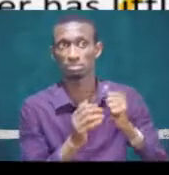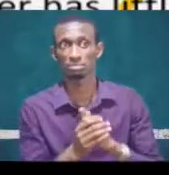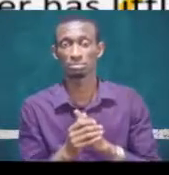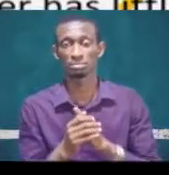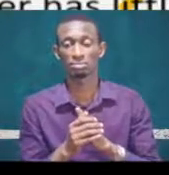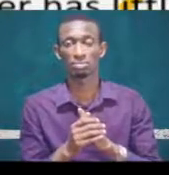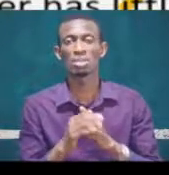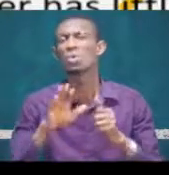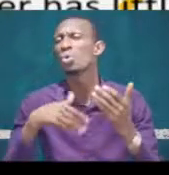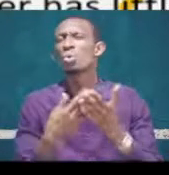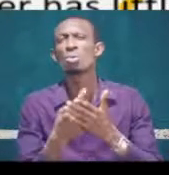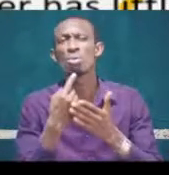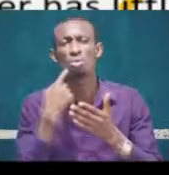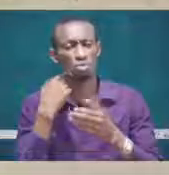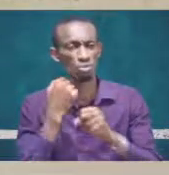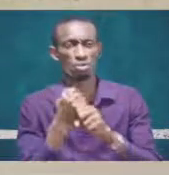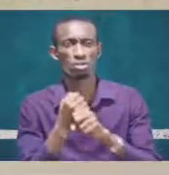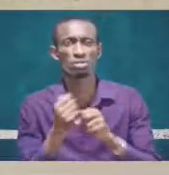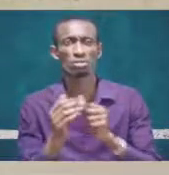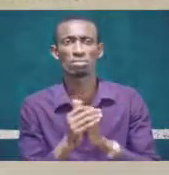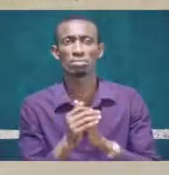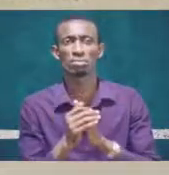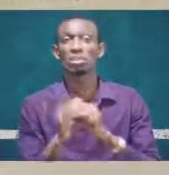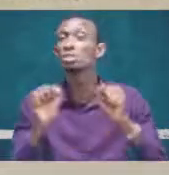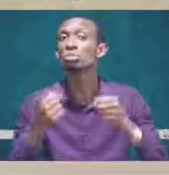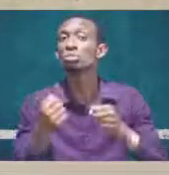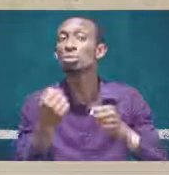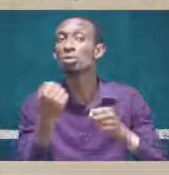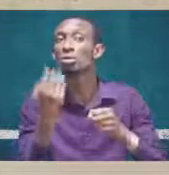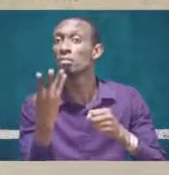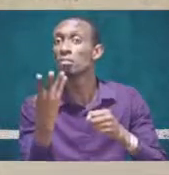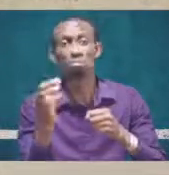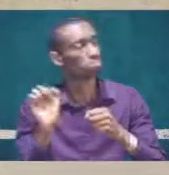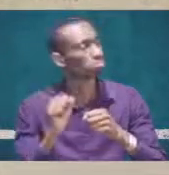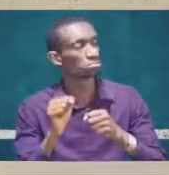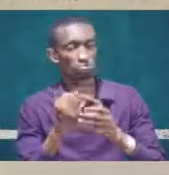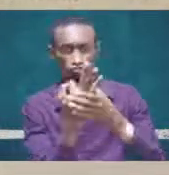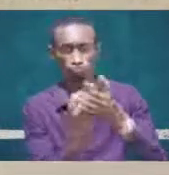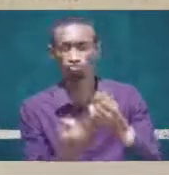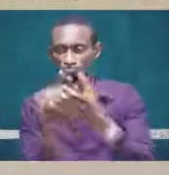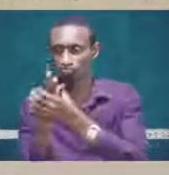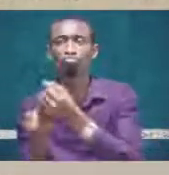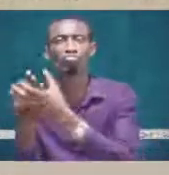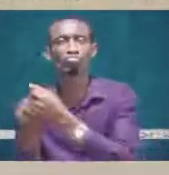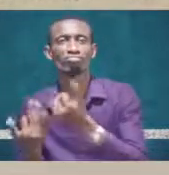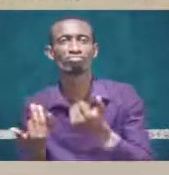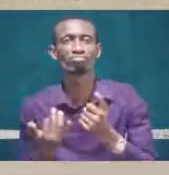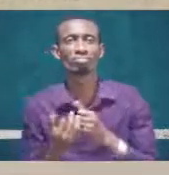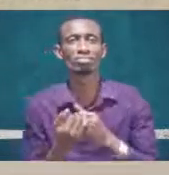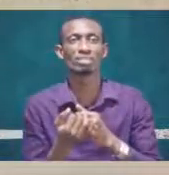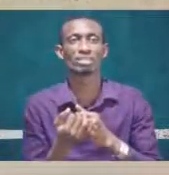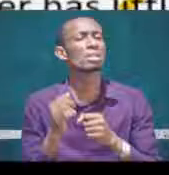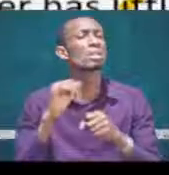you do. We shall never be quadruples. We can't have 4. We shall always remain 3. So the only way to do is kick the other one out.